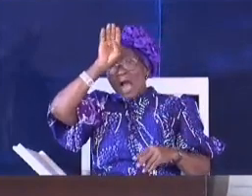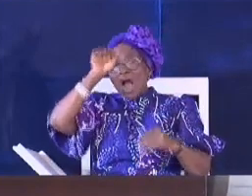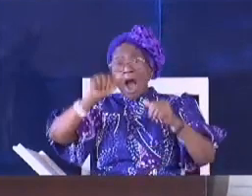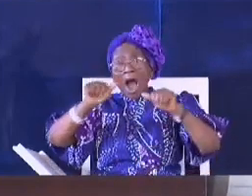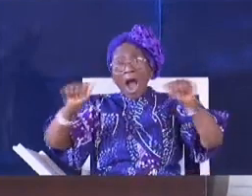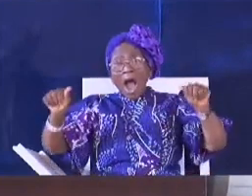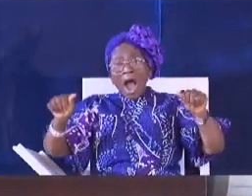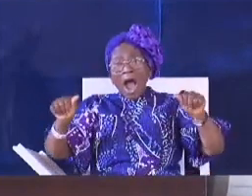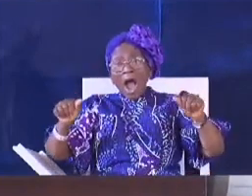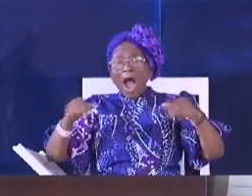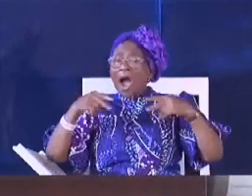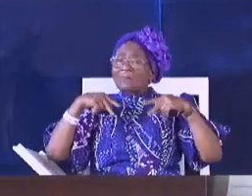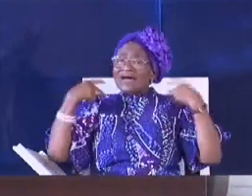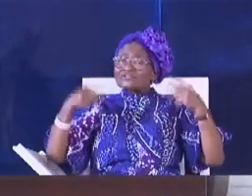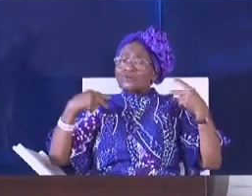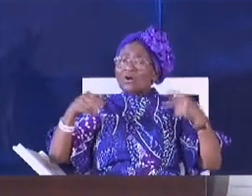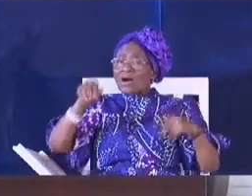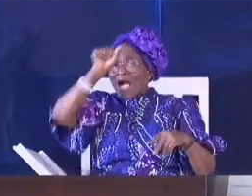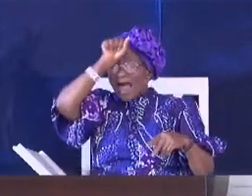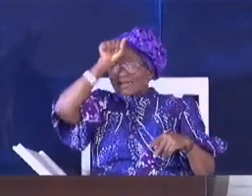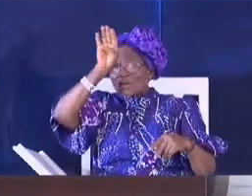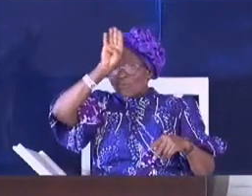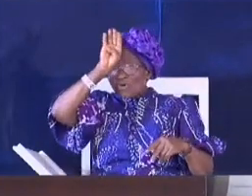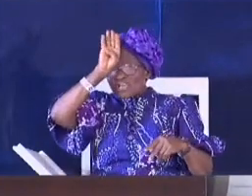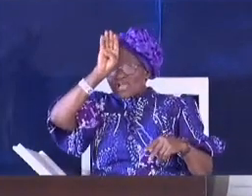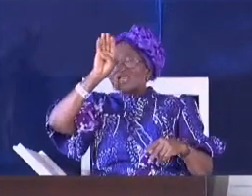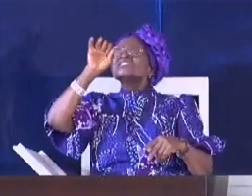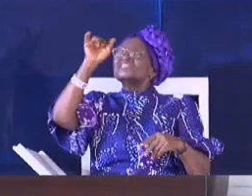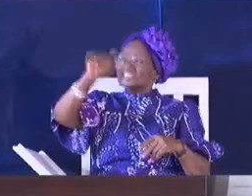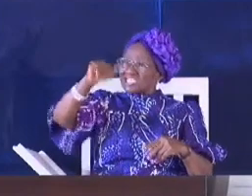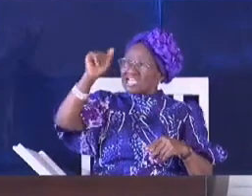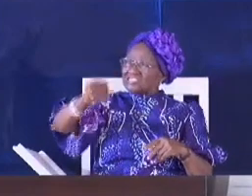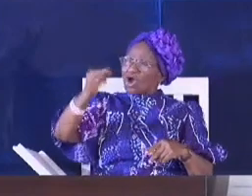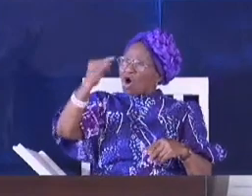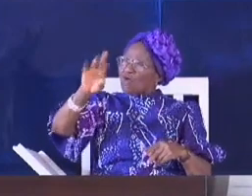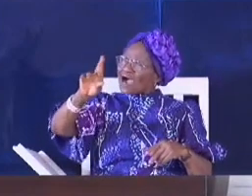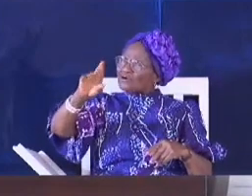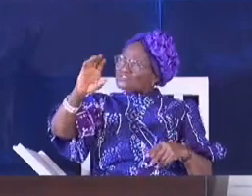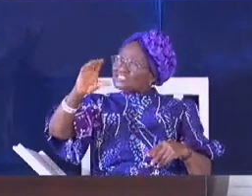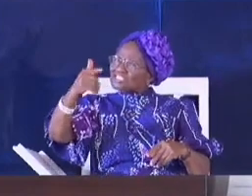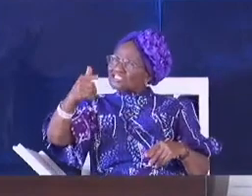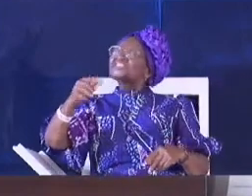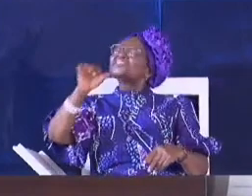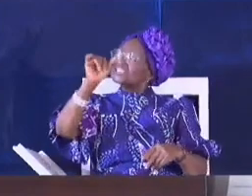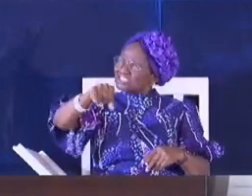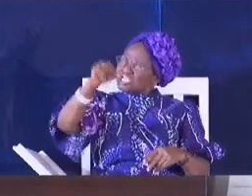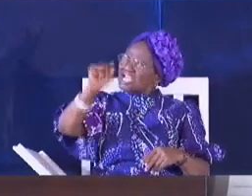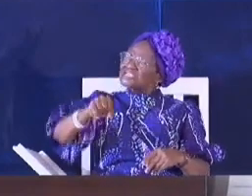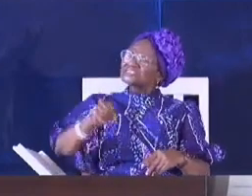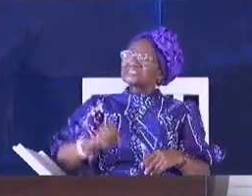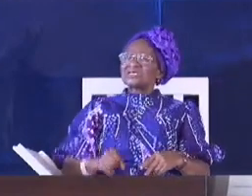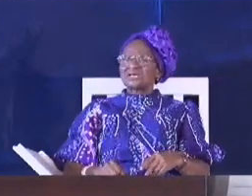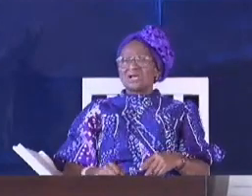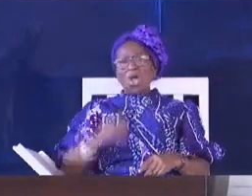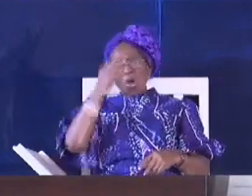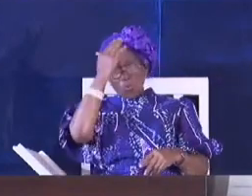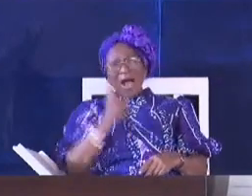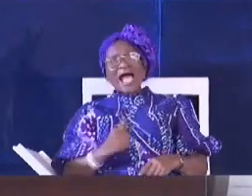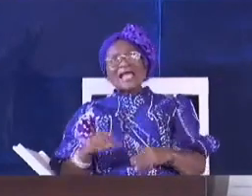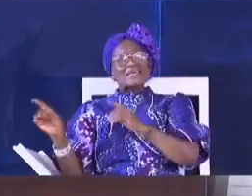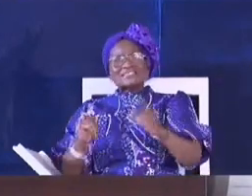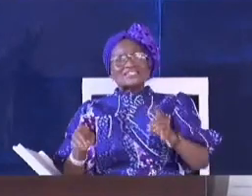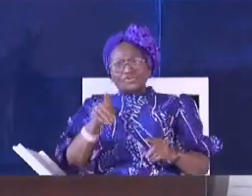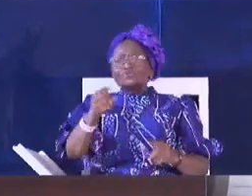Pastor Adeboye? Yes. Of the Redeemed Christian Church of God? Yes. Why didn't you tell